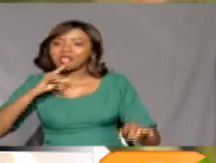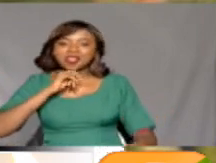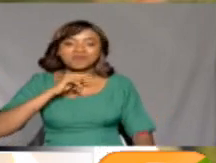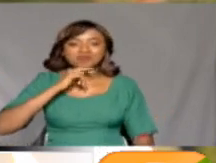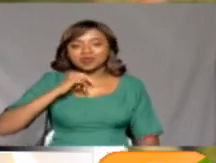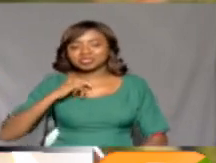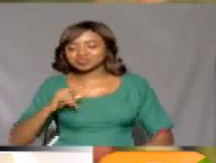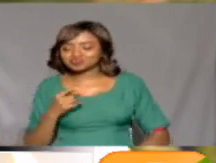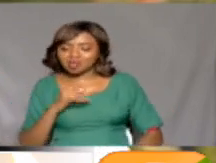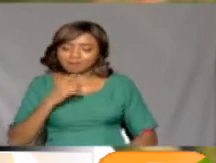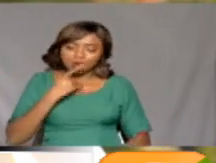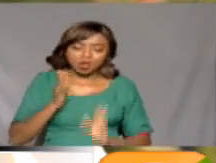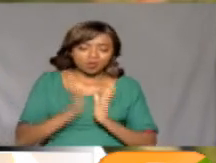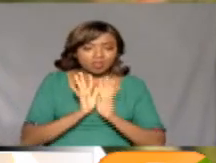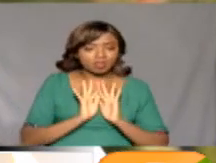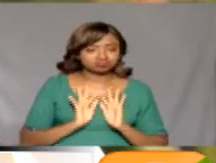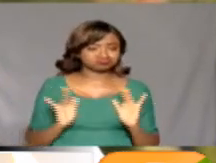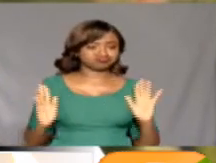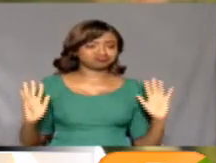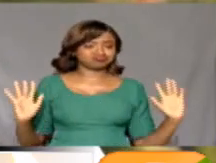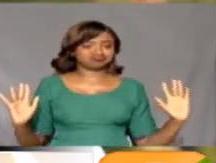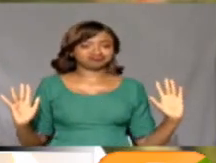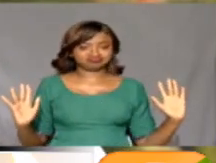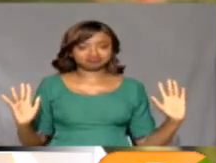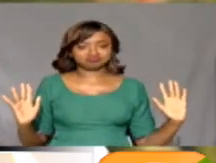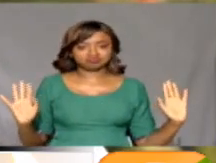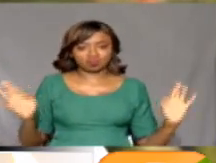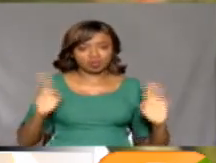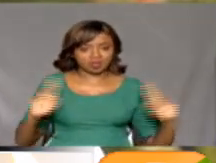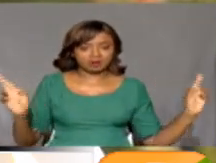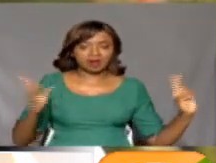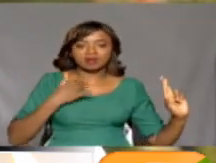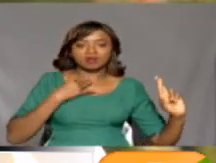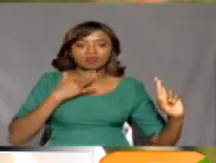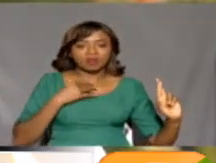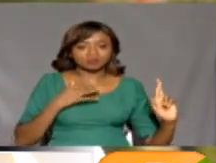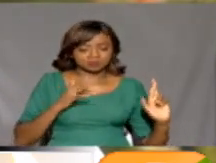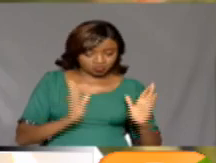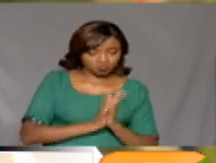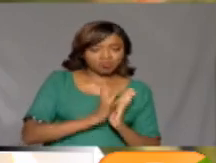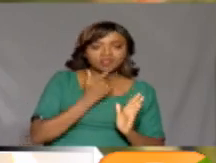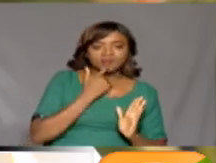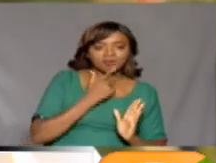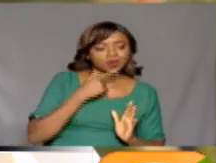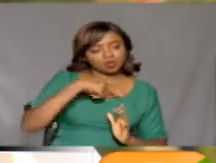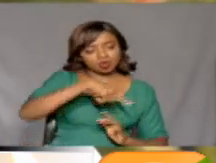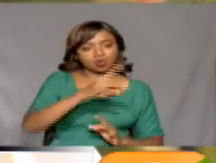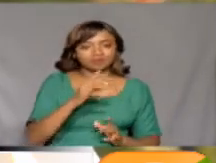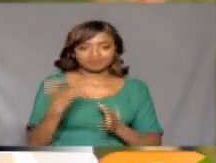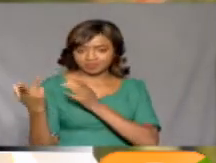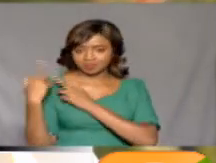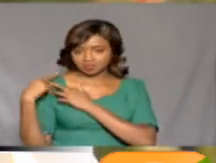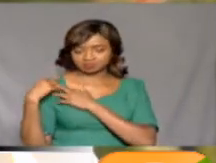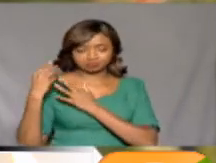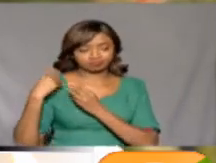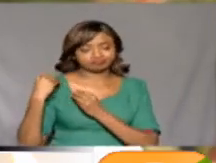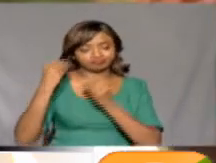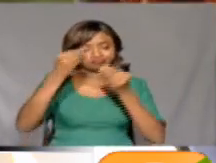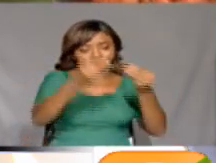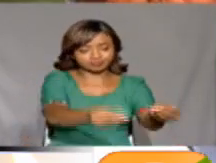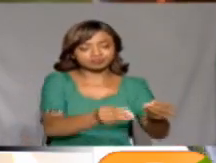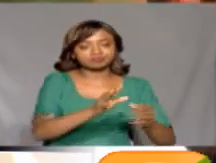were there. We want to escort President Moi to go and hand over.